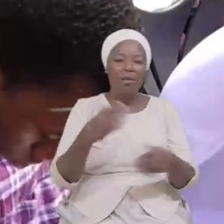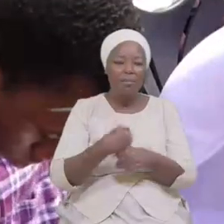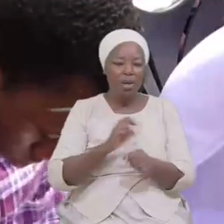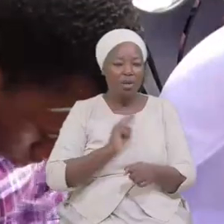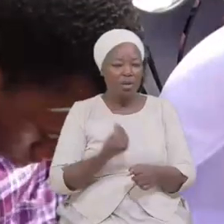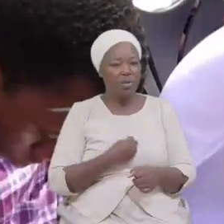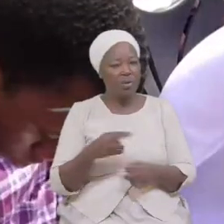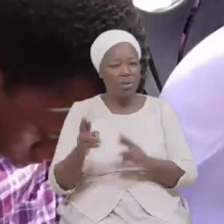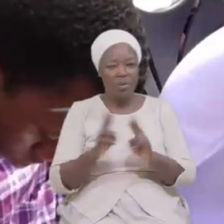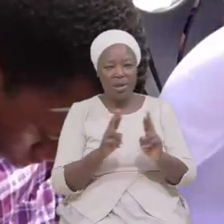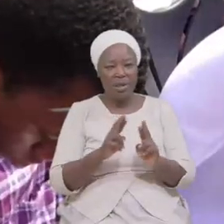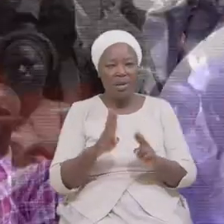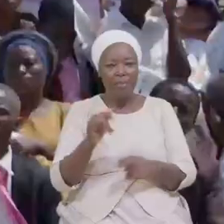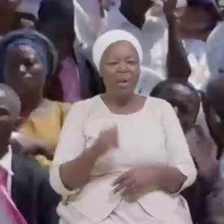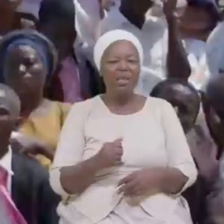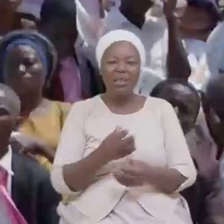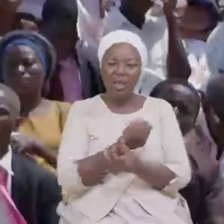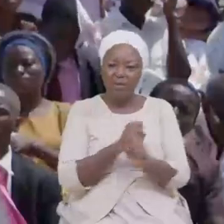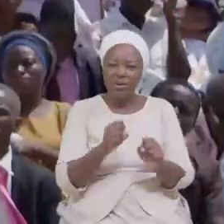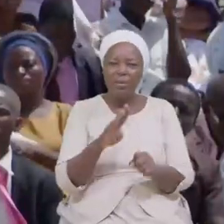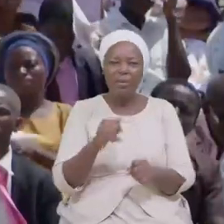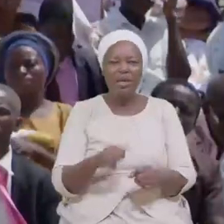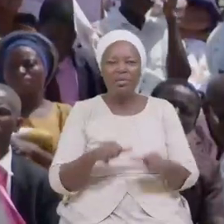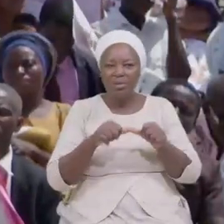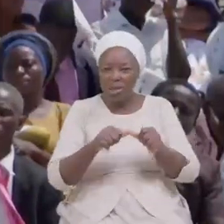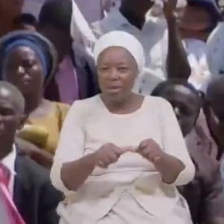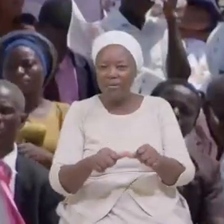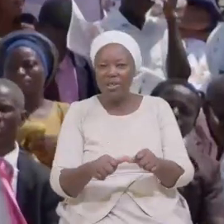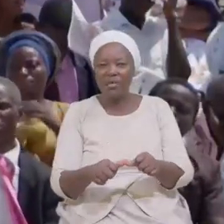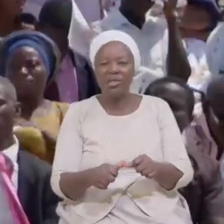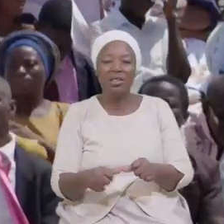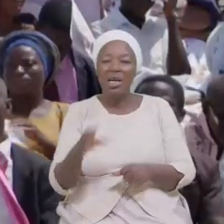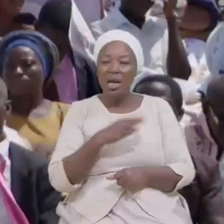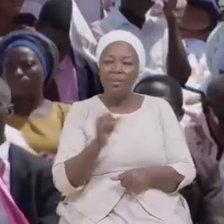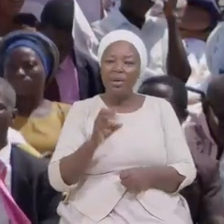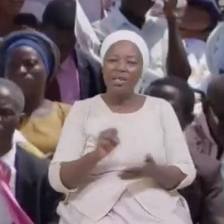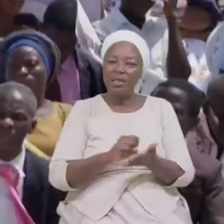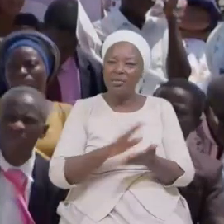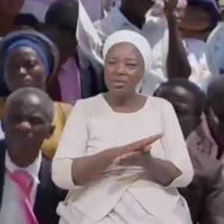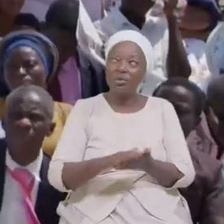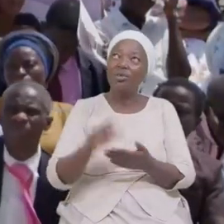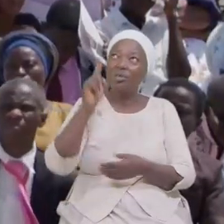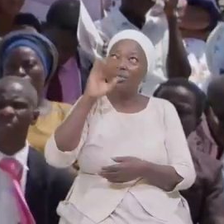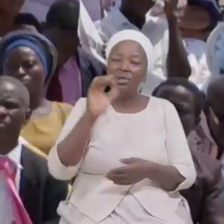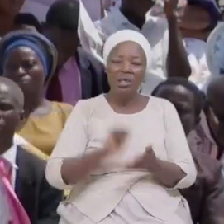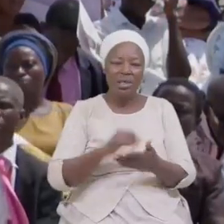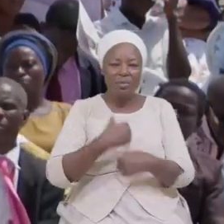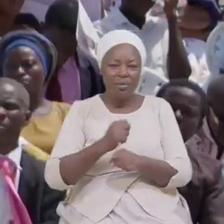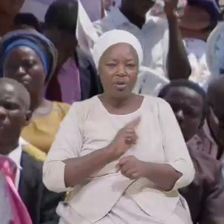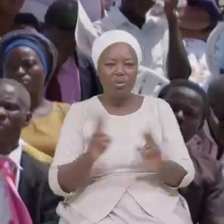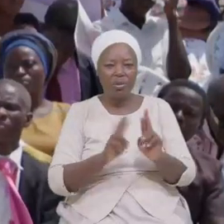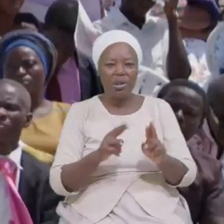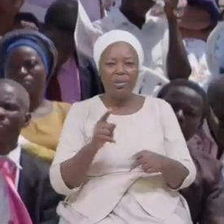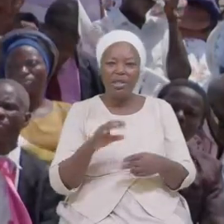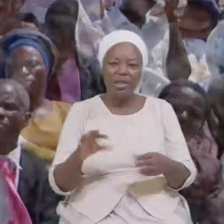us ready by steadfastness. He's the one that gets us ready by sanctification. He's the one that gets us ready by spirit